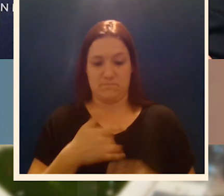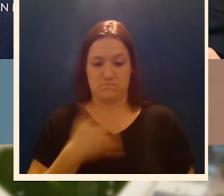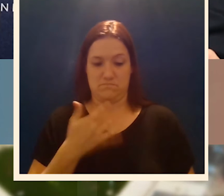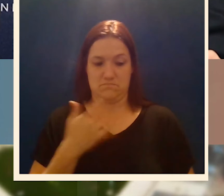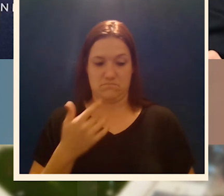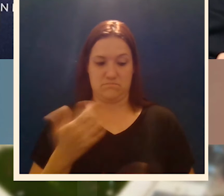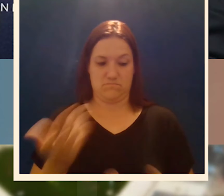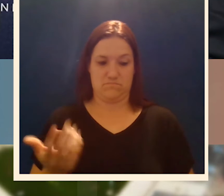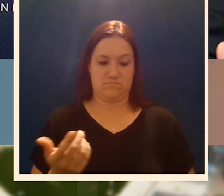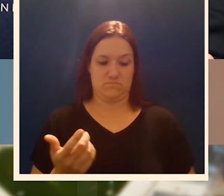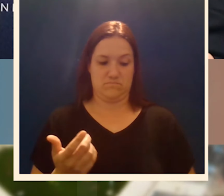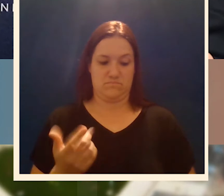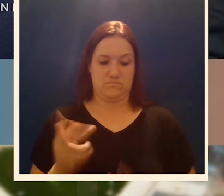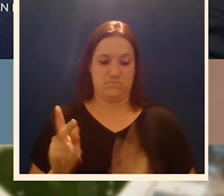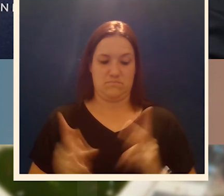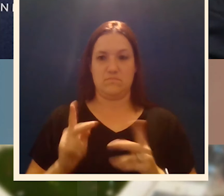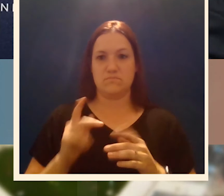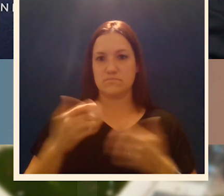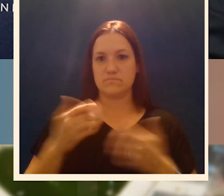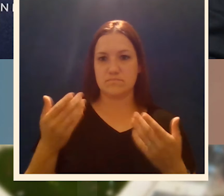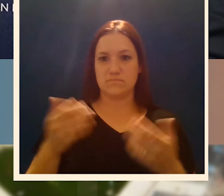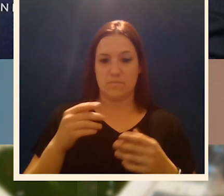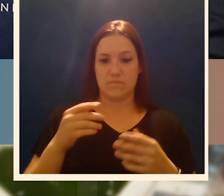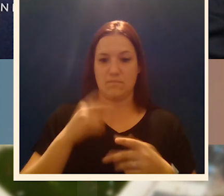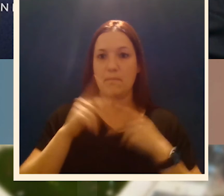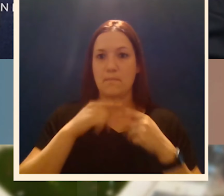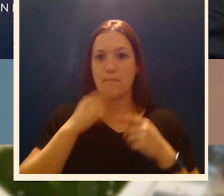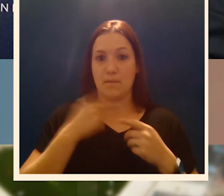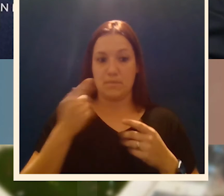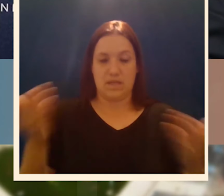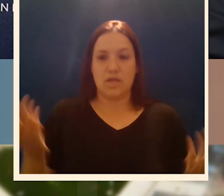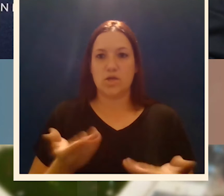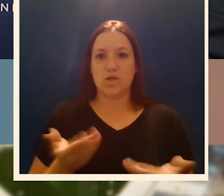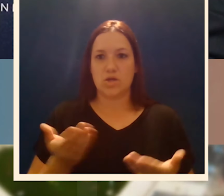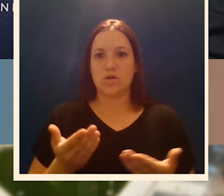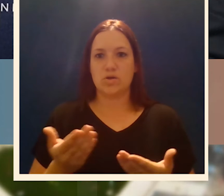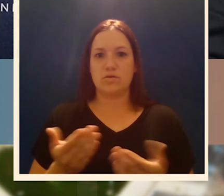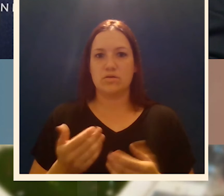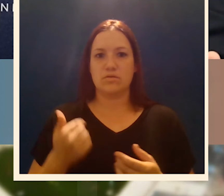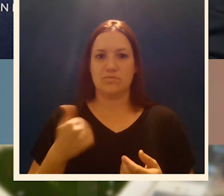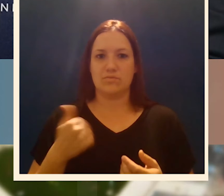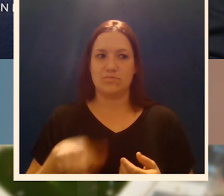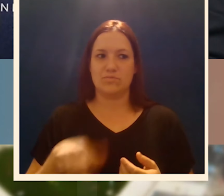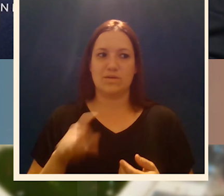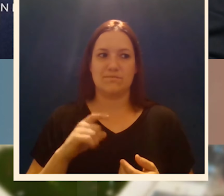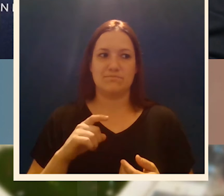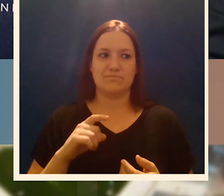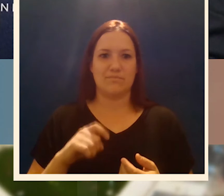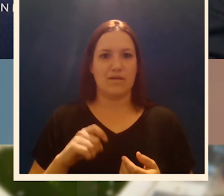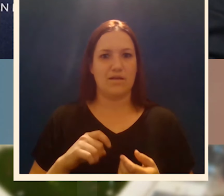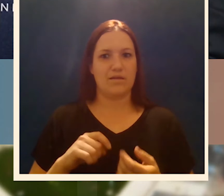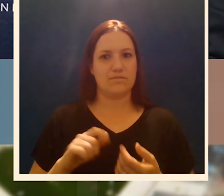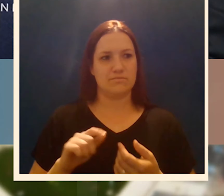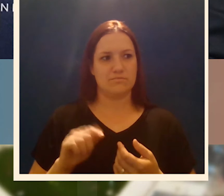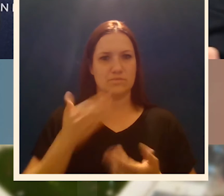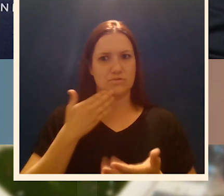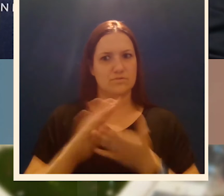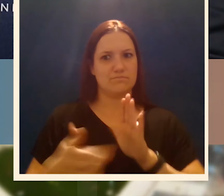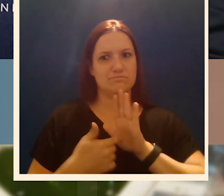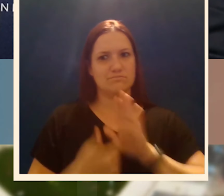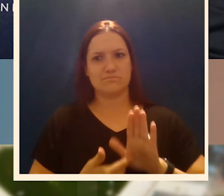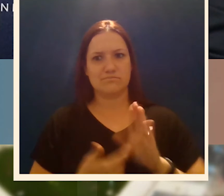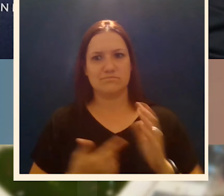to, kind of role model our state's position, and so that's why we kept the Lifestyle Center closed.